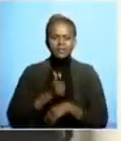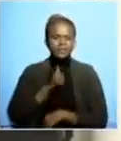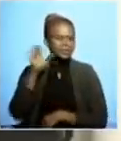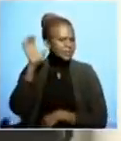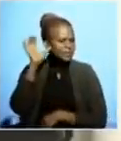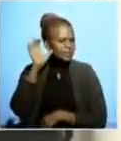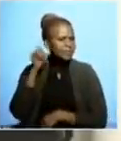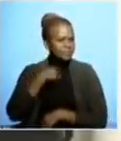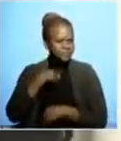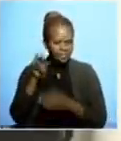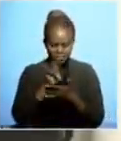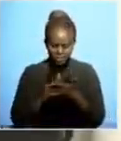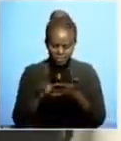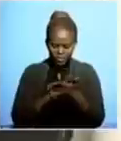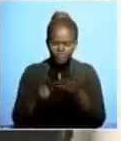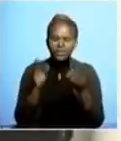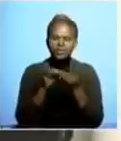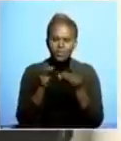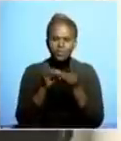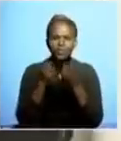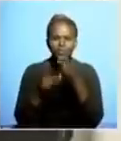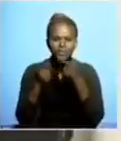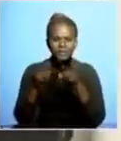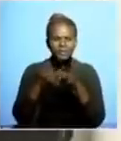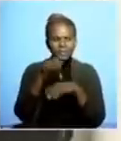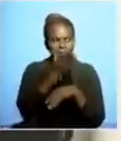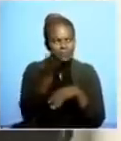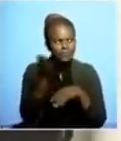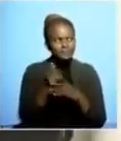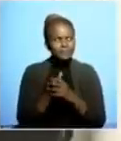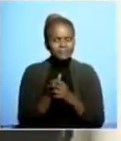lot what's going on out there. So,